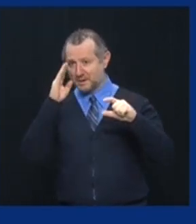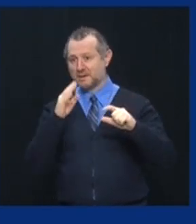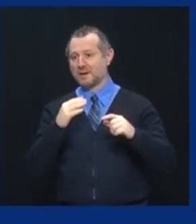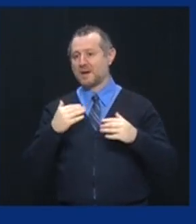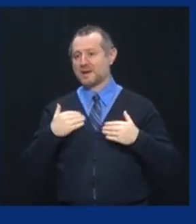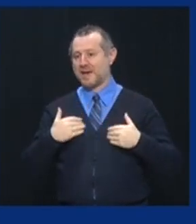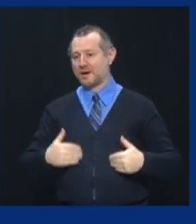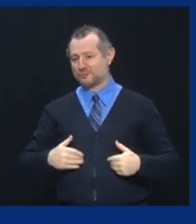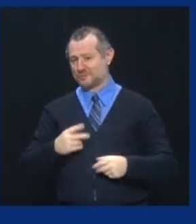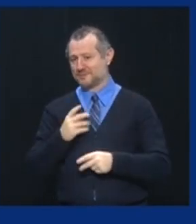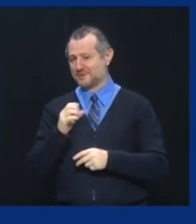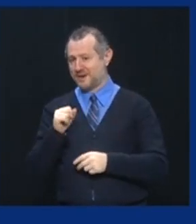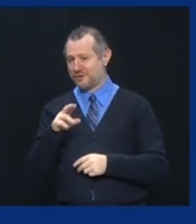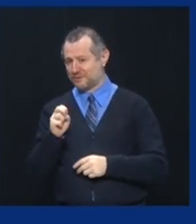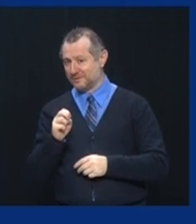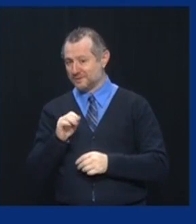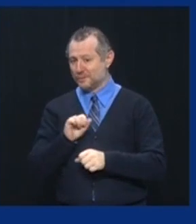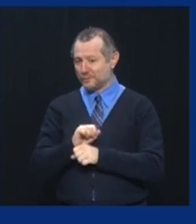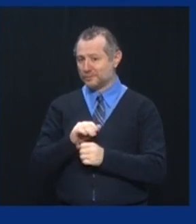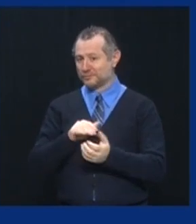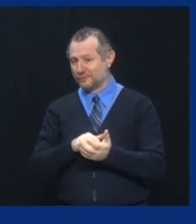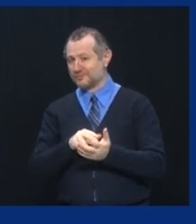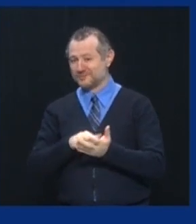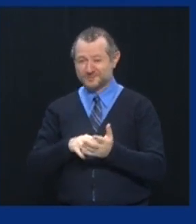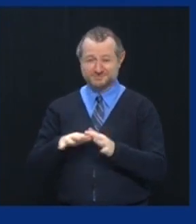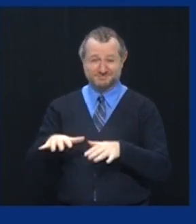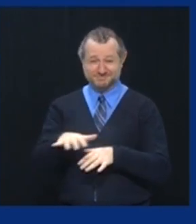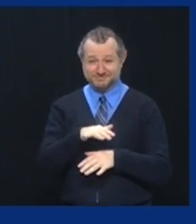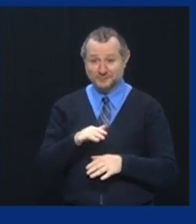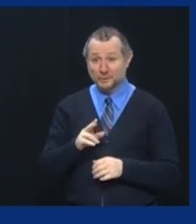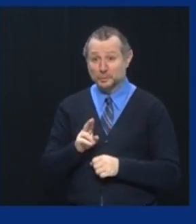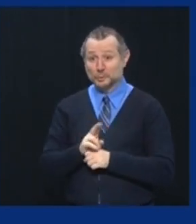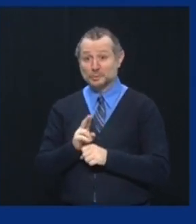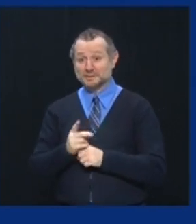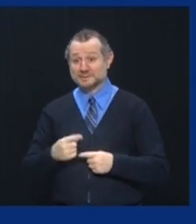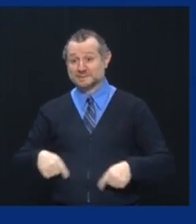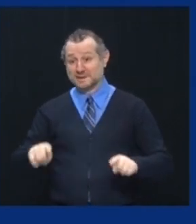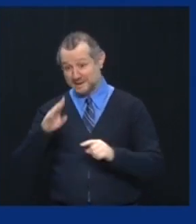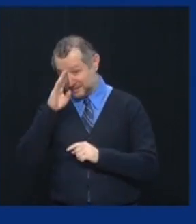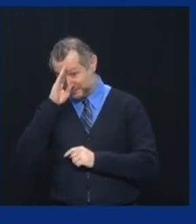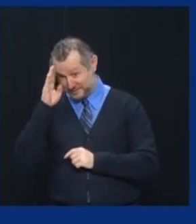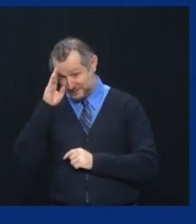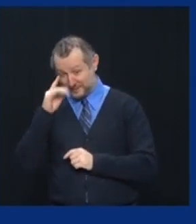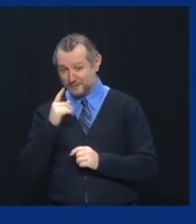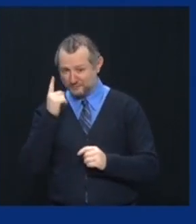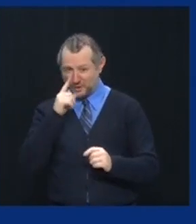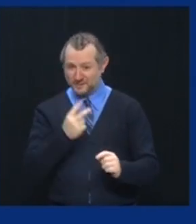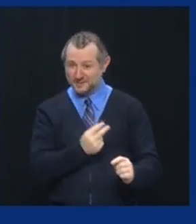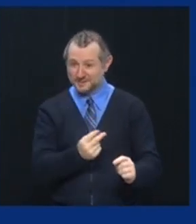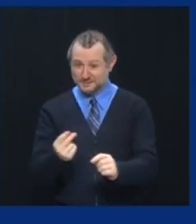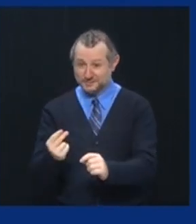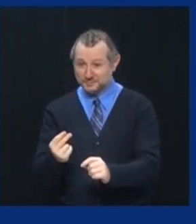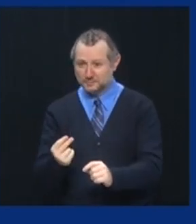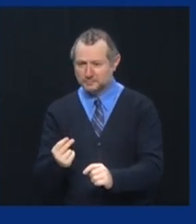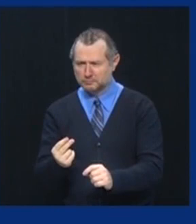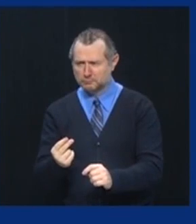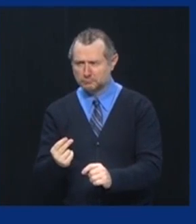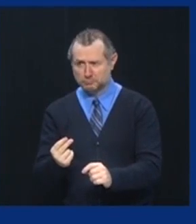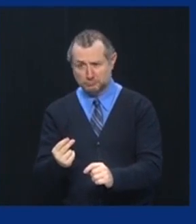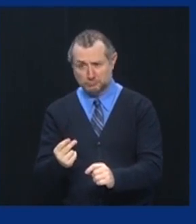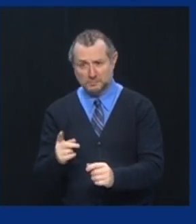Using the hospitals to distribute to healthcare workers makes eminent sense. As I mentioned, we also